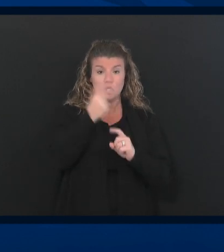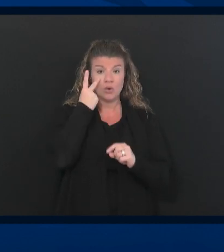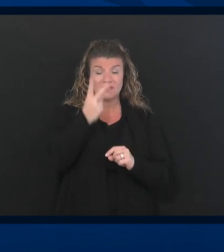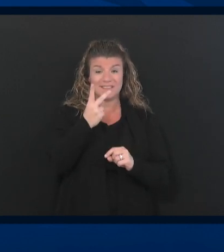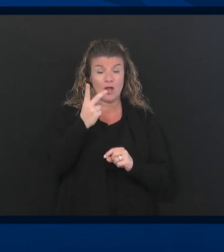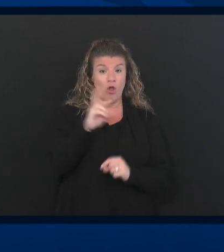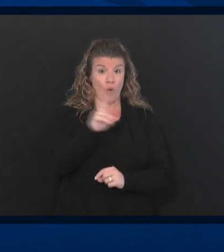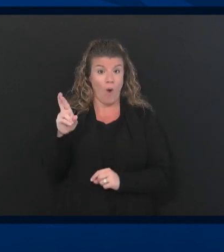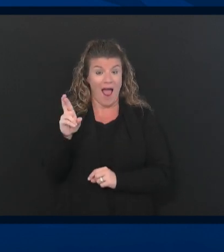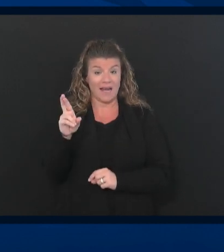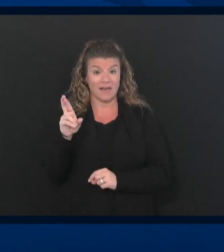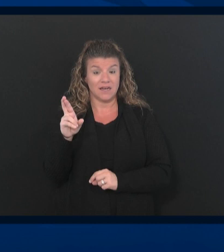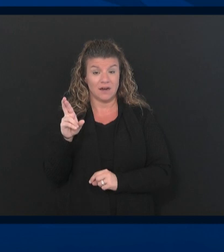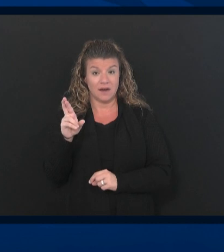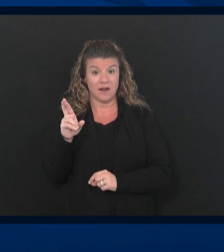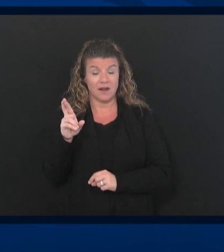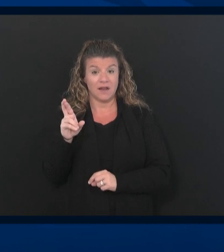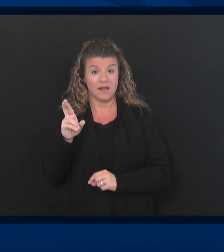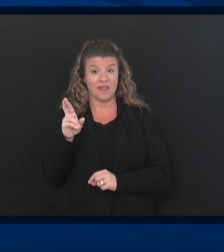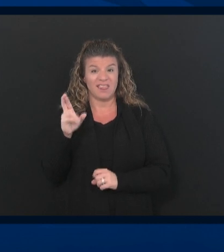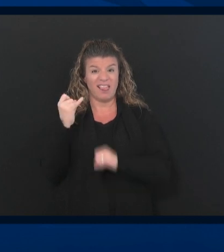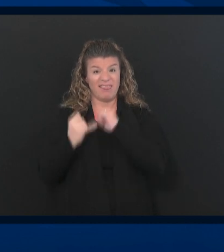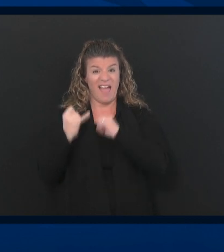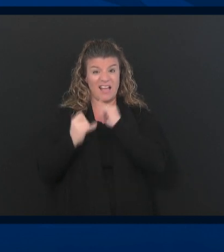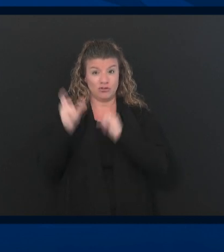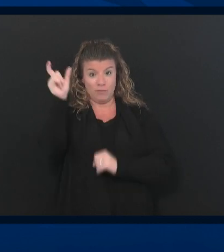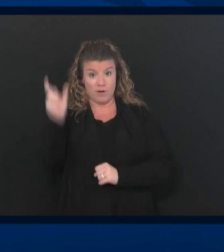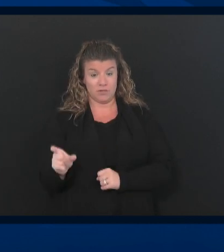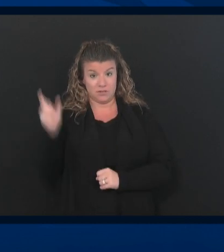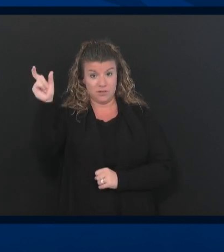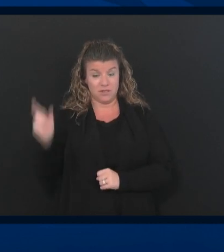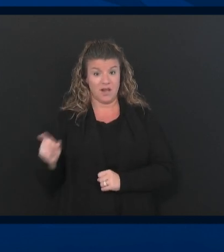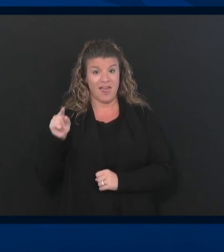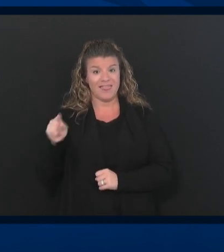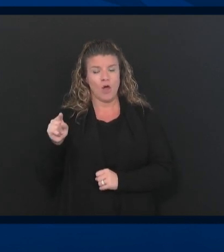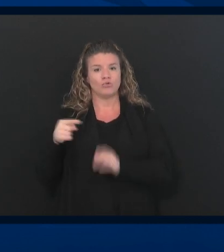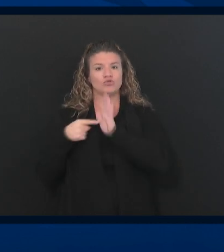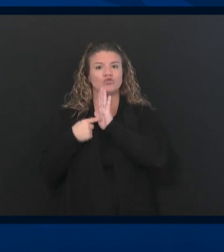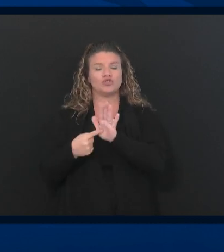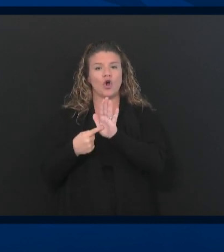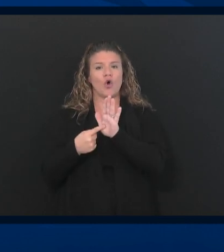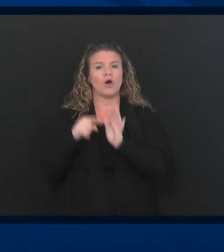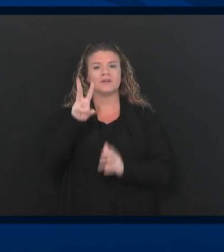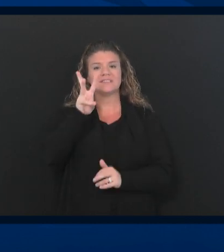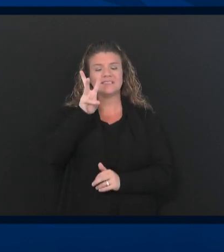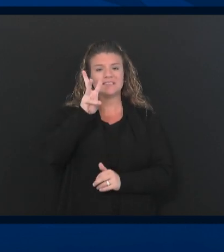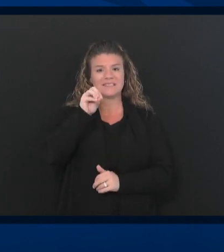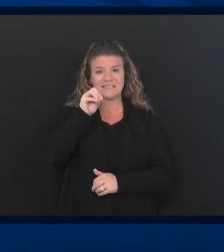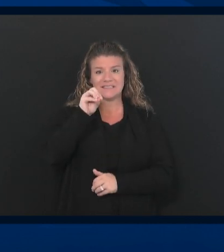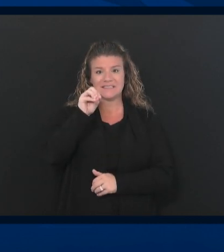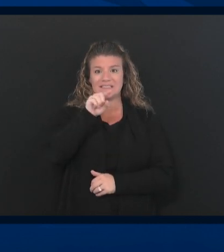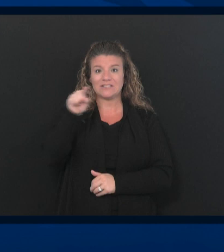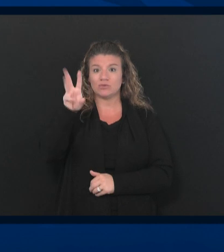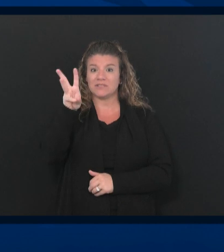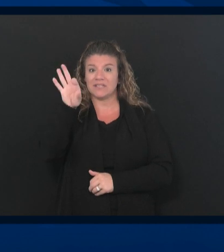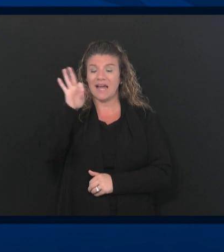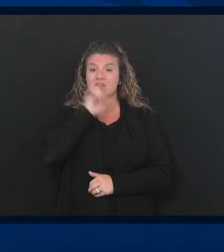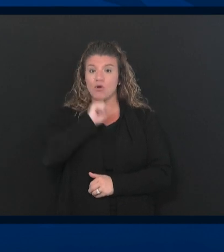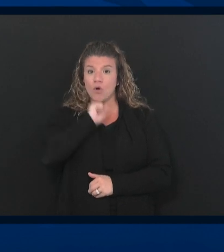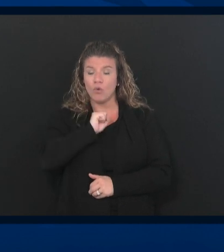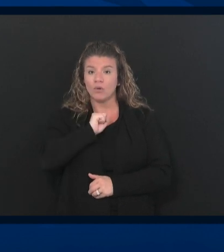right-hand side, those last two bars, that actually reflects our 60 to 69-year-olds